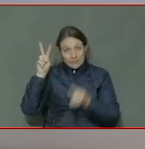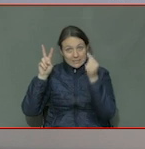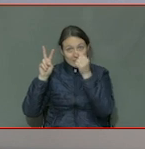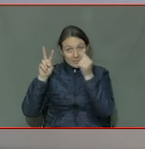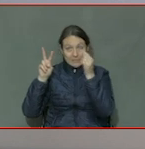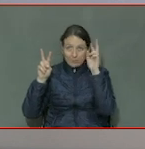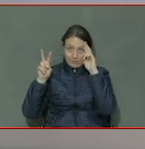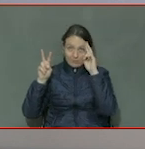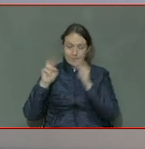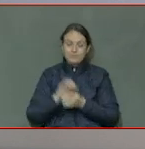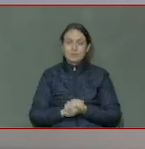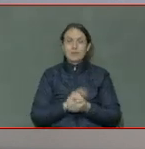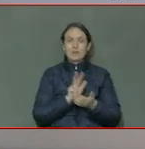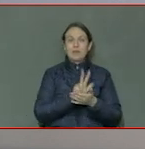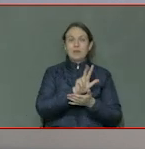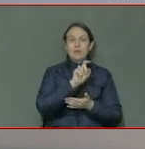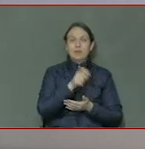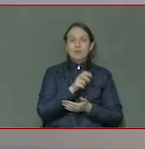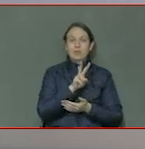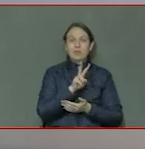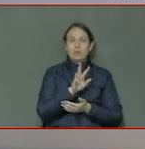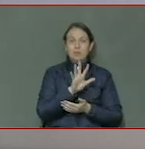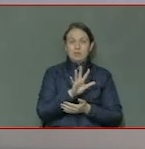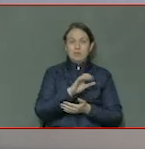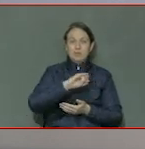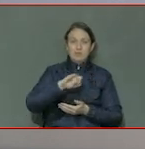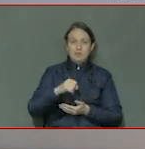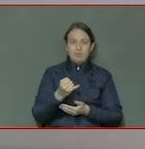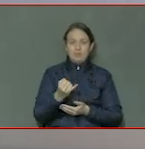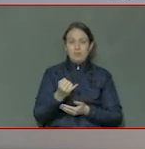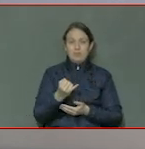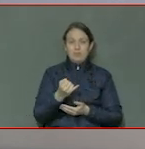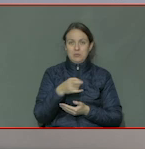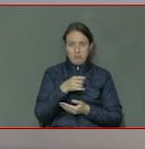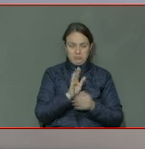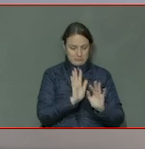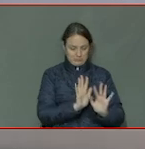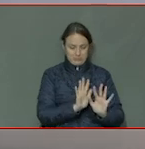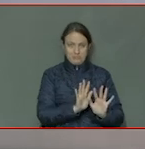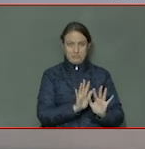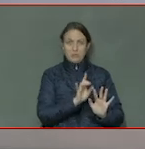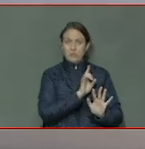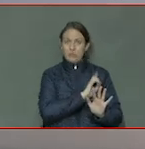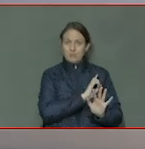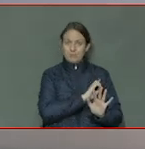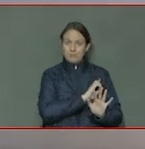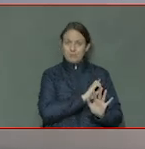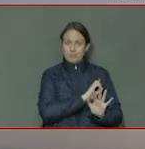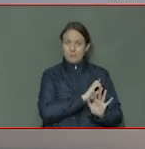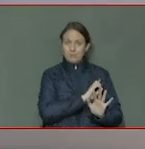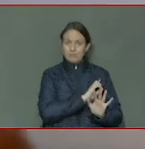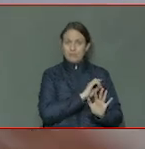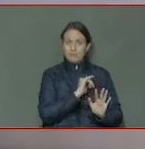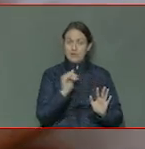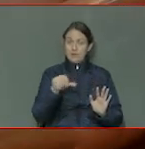is 18,225 joule. Okay, I'm just going to keep it like that because I haven't made a conclusion